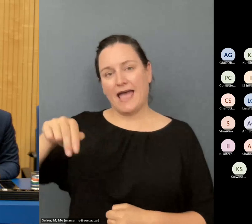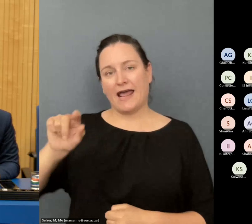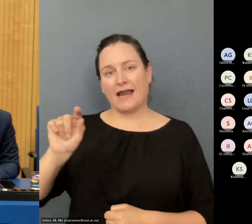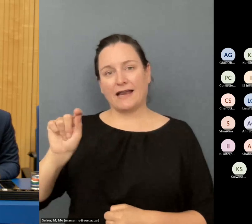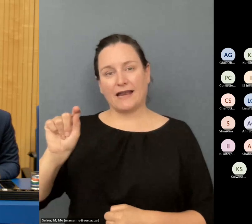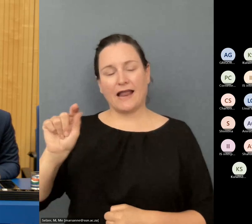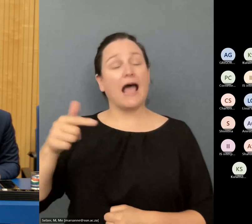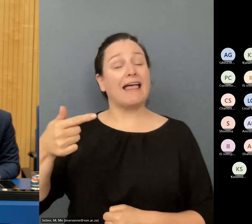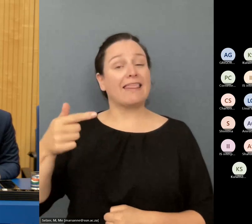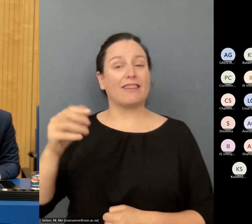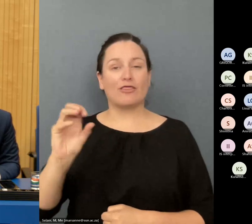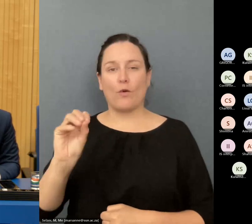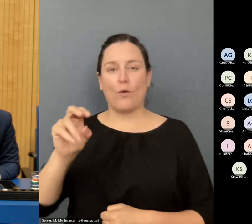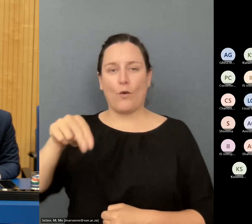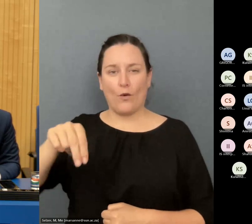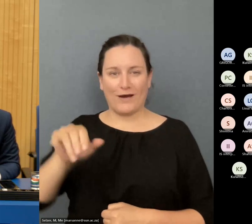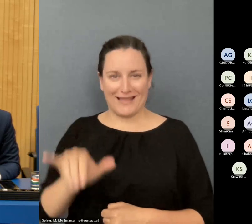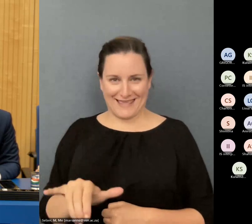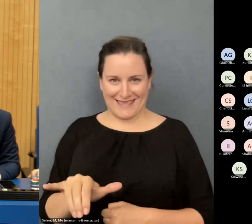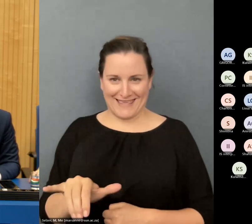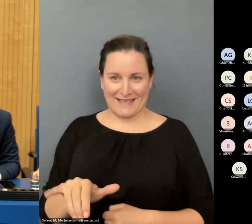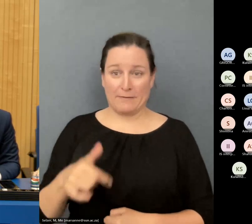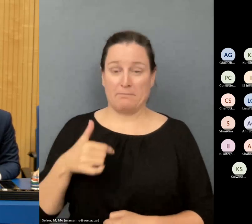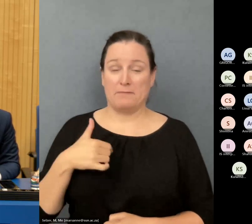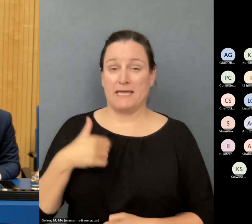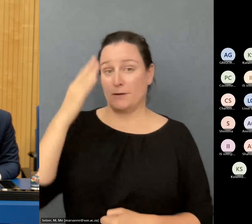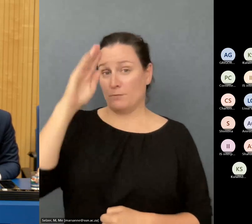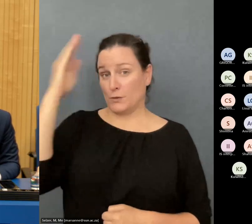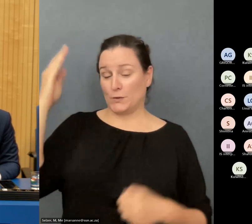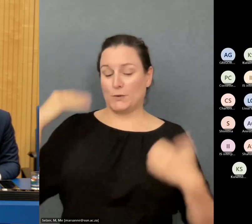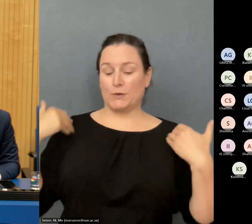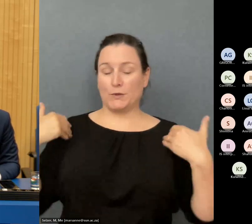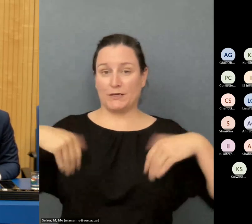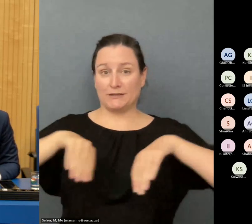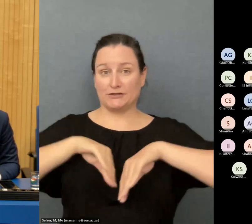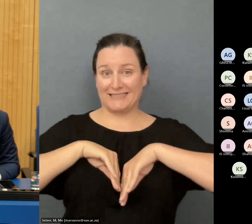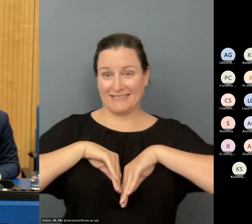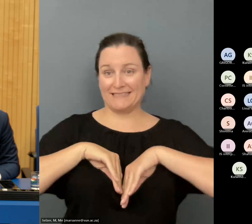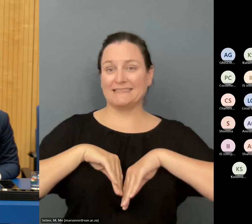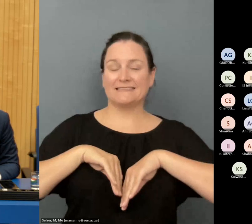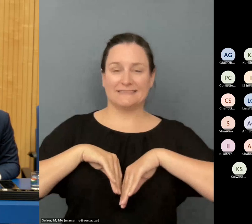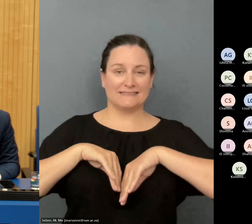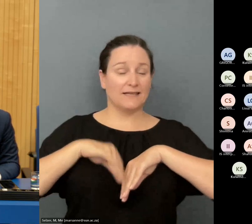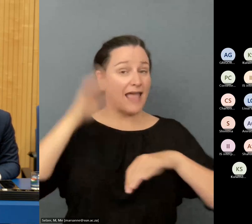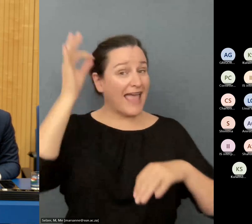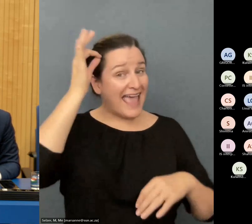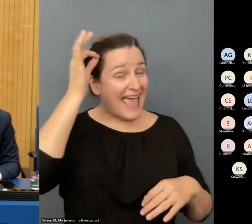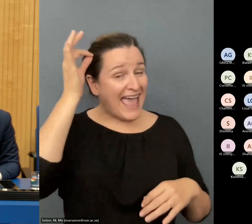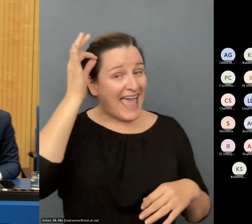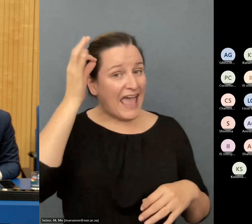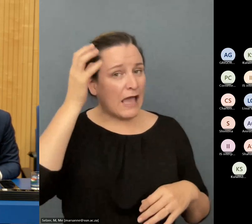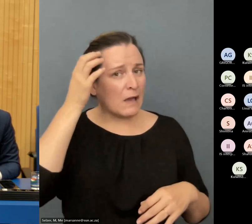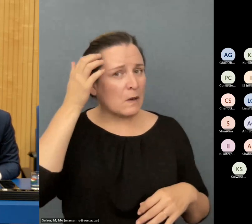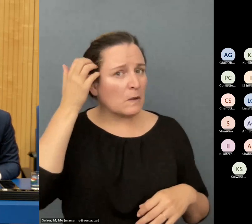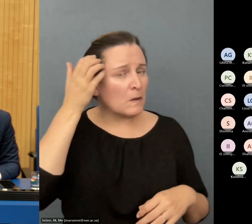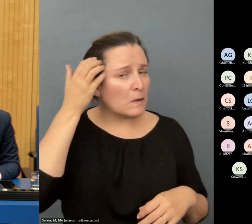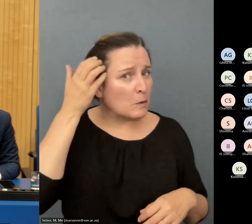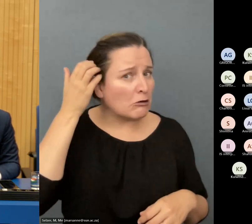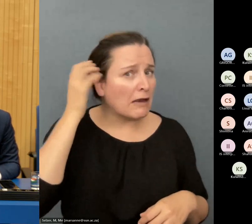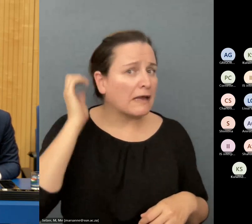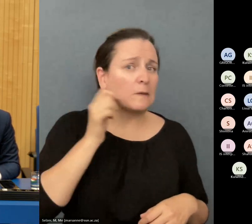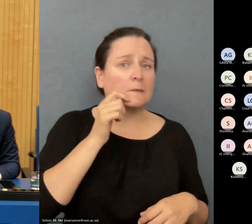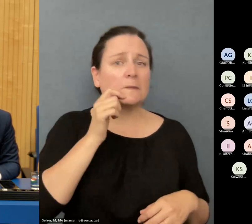of the day. I'm wearing a blue jacket. I got graying hair. I'm American by